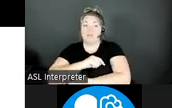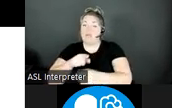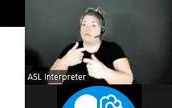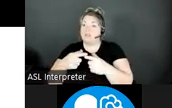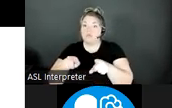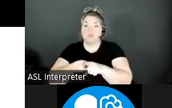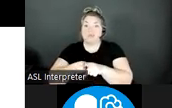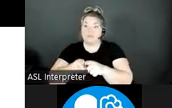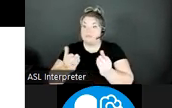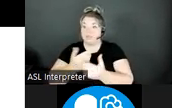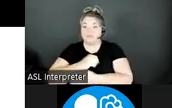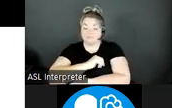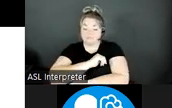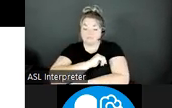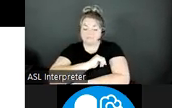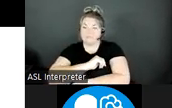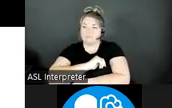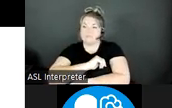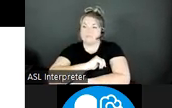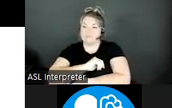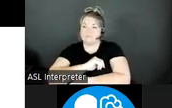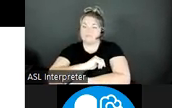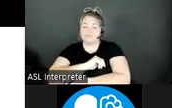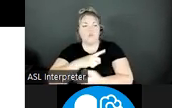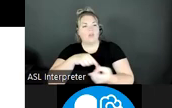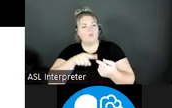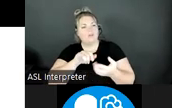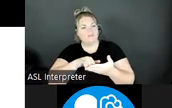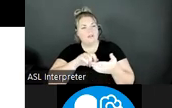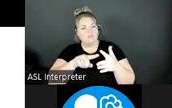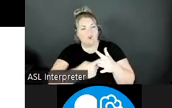here. And when will that start?